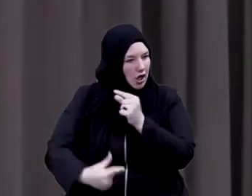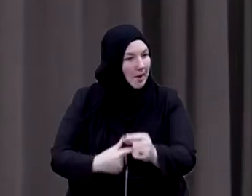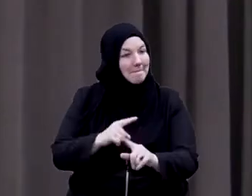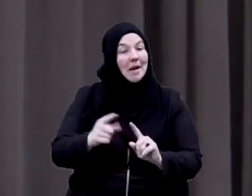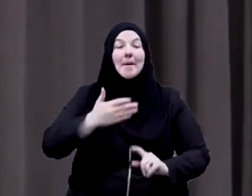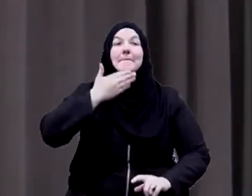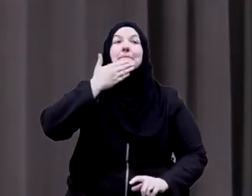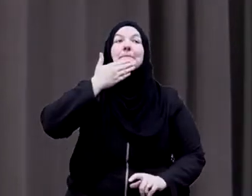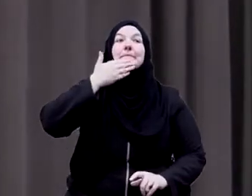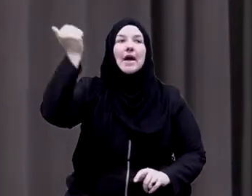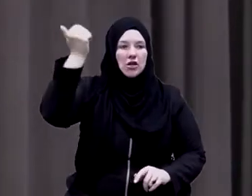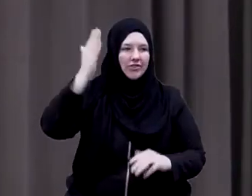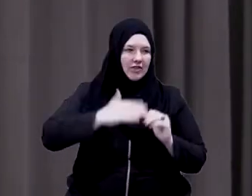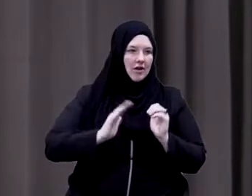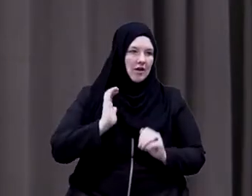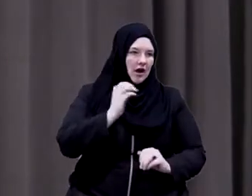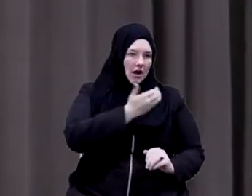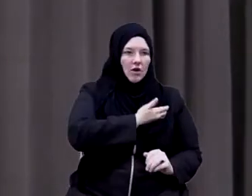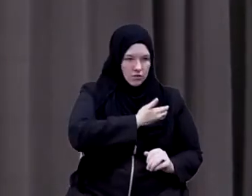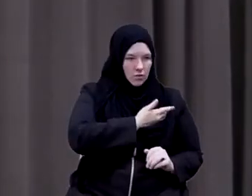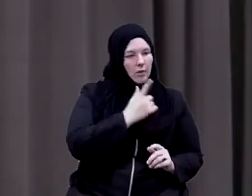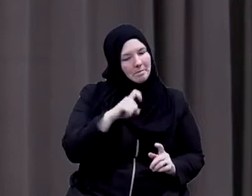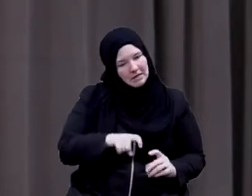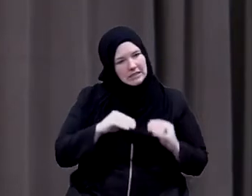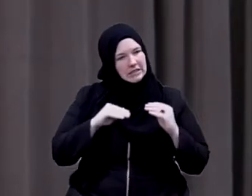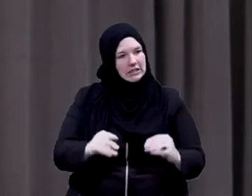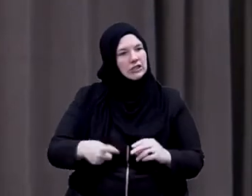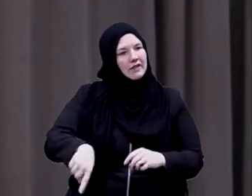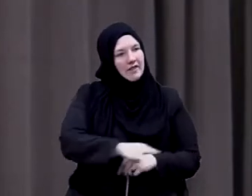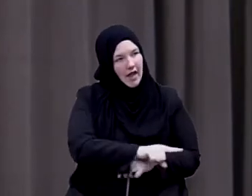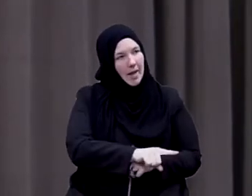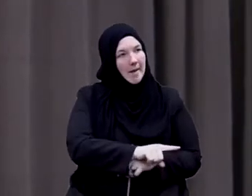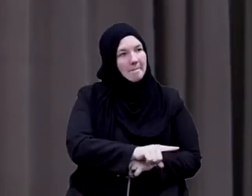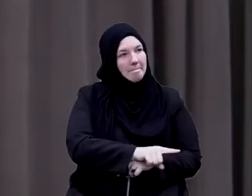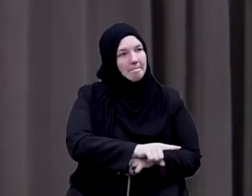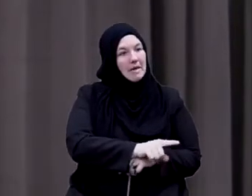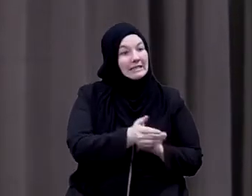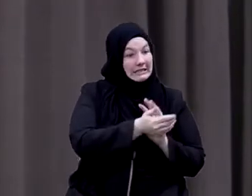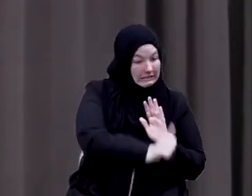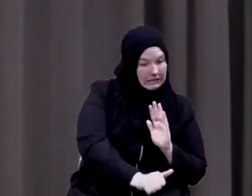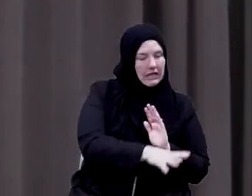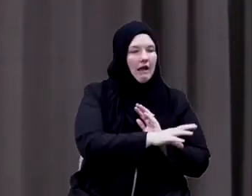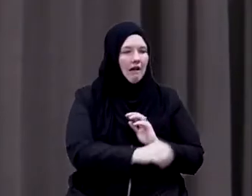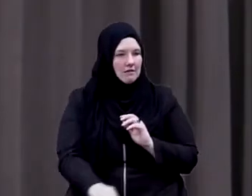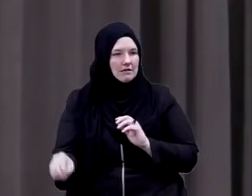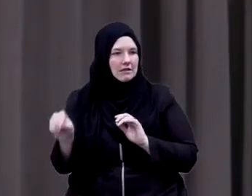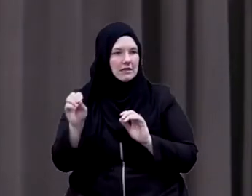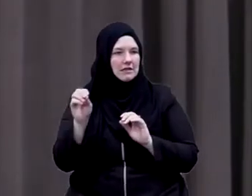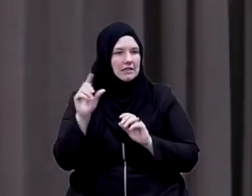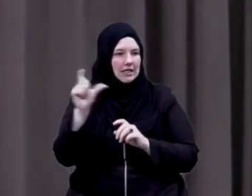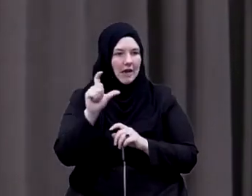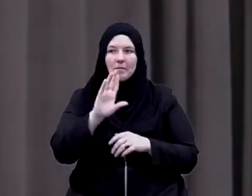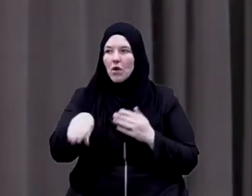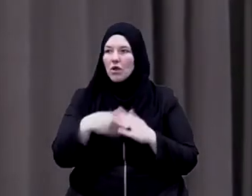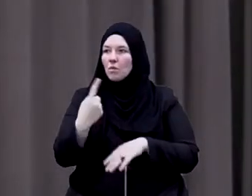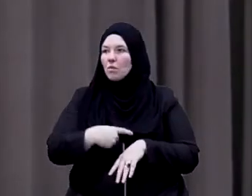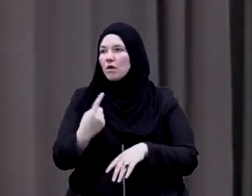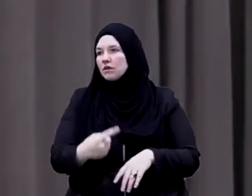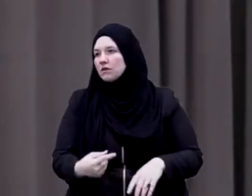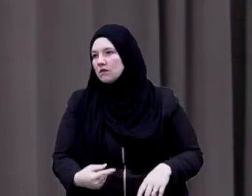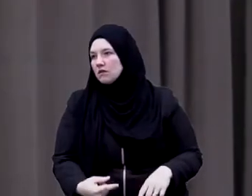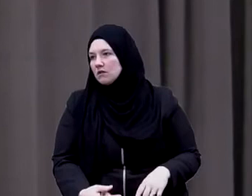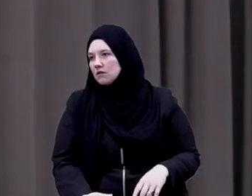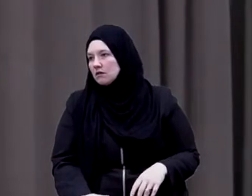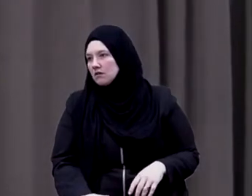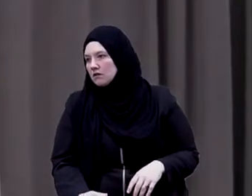better generation, we must teach them Islam, all of them, all at once.